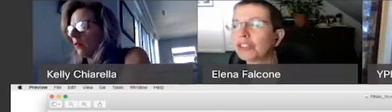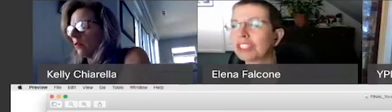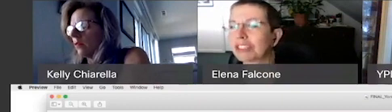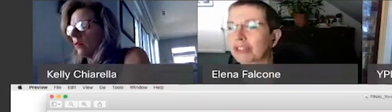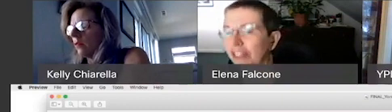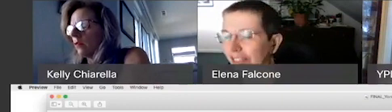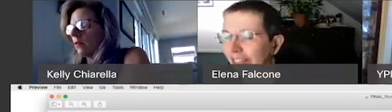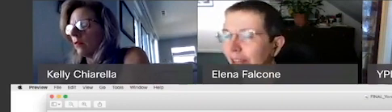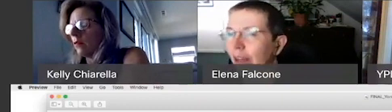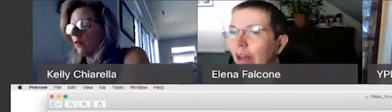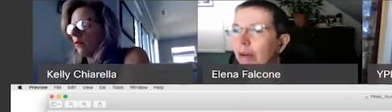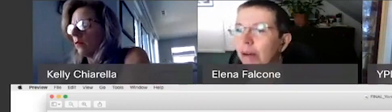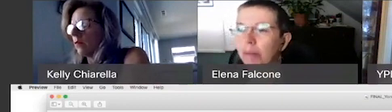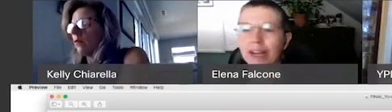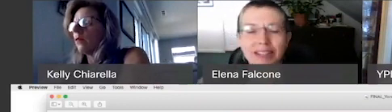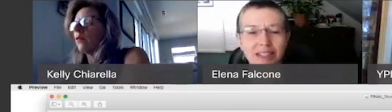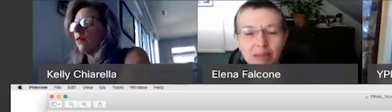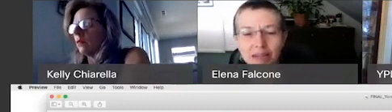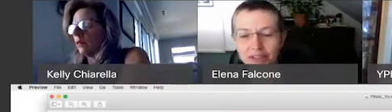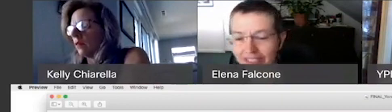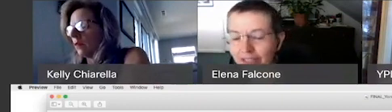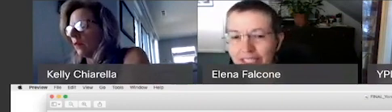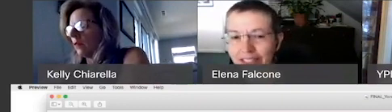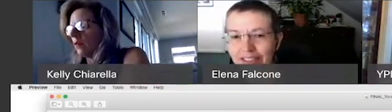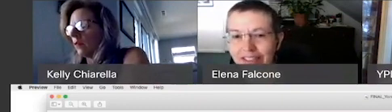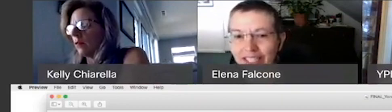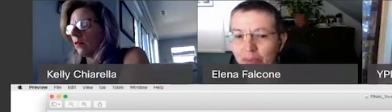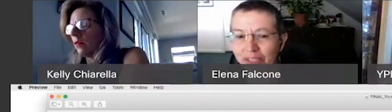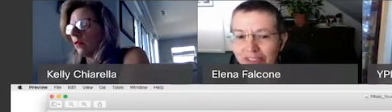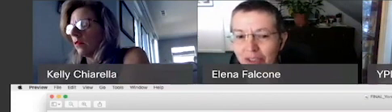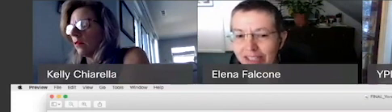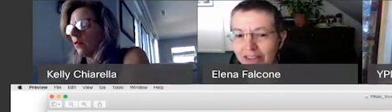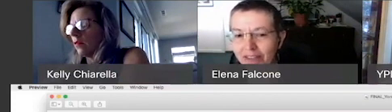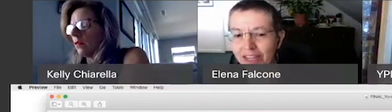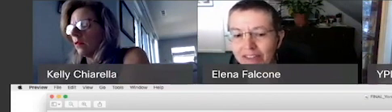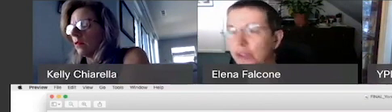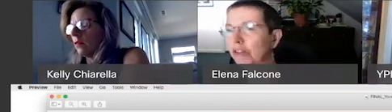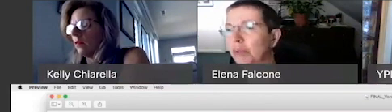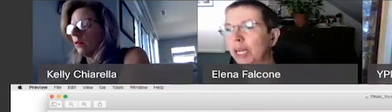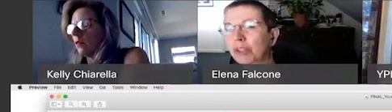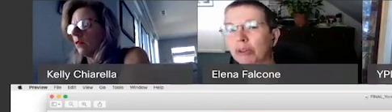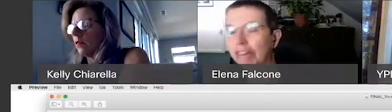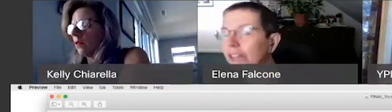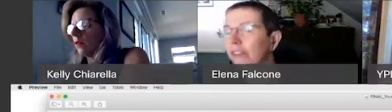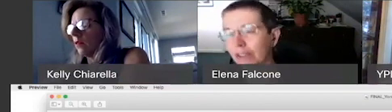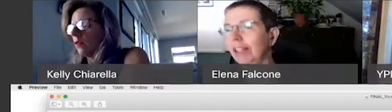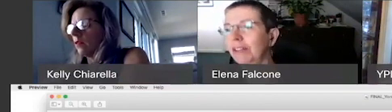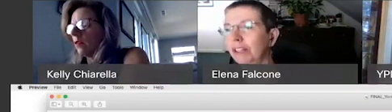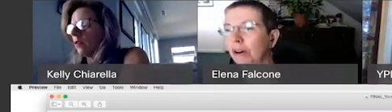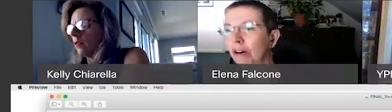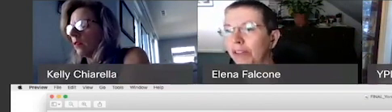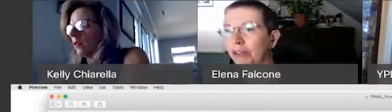I'm both moved and distressed by the amount of activity that is taking place that you guys have to address. But I'm so